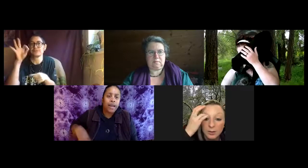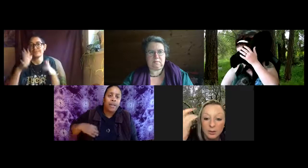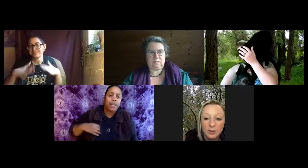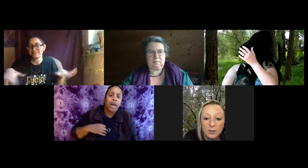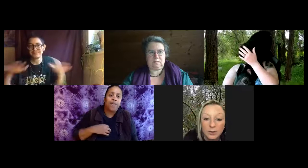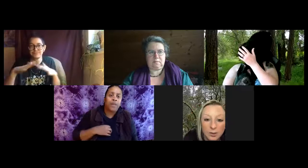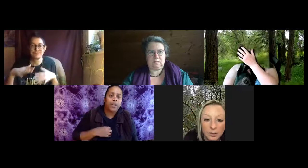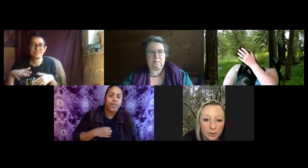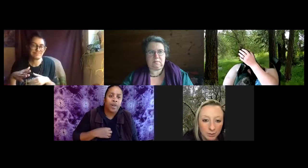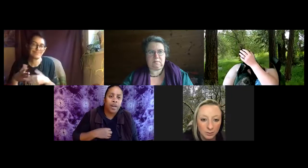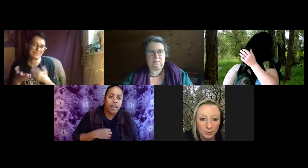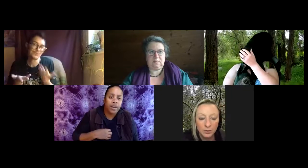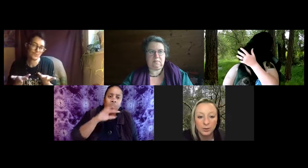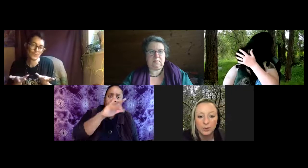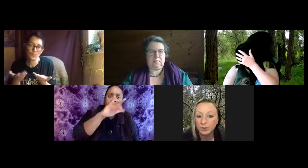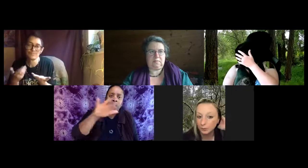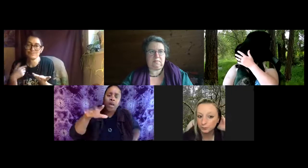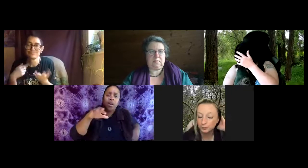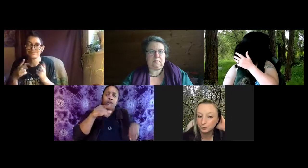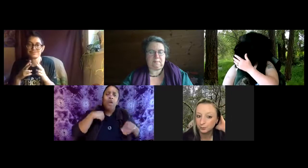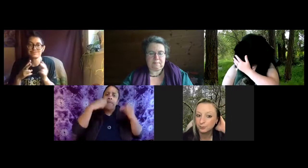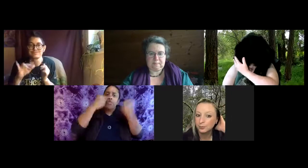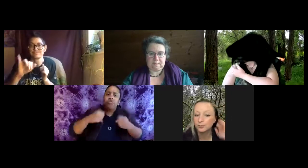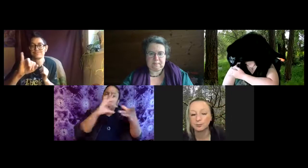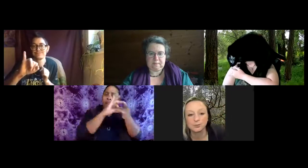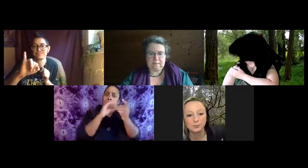I tend to have a really strong connection with